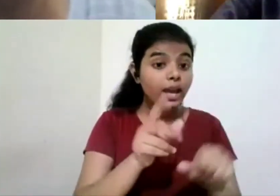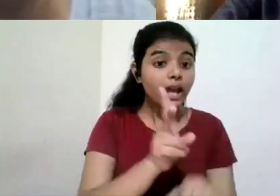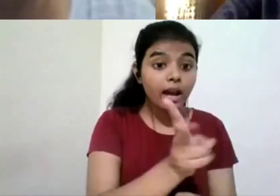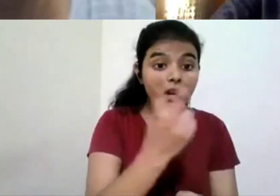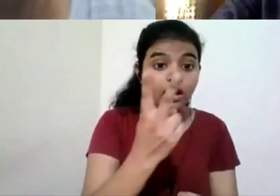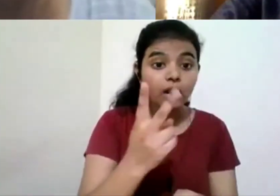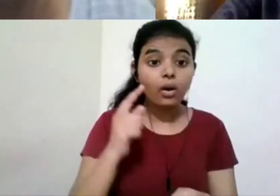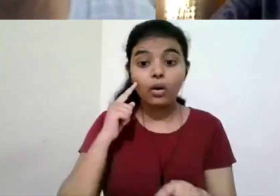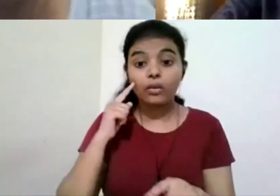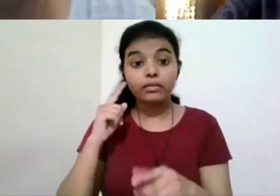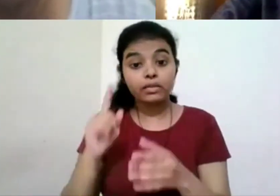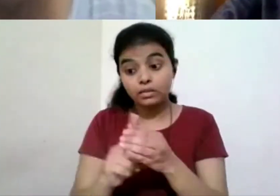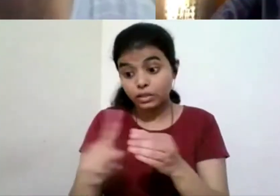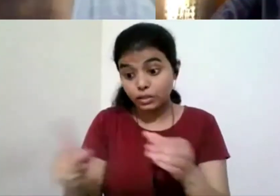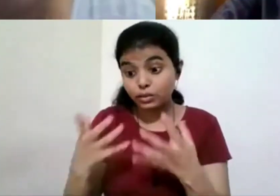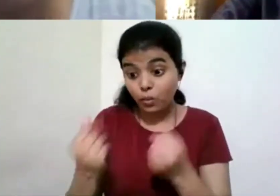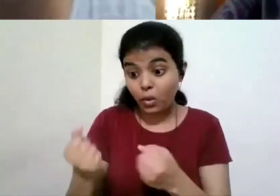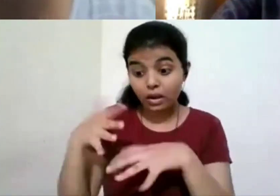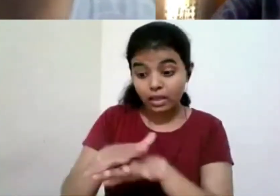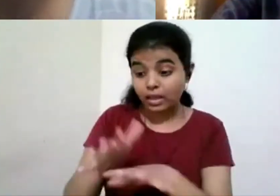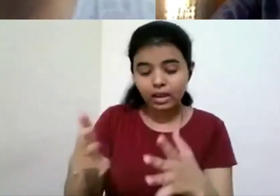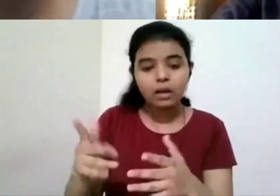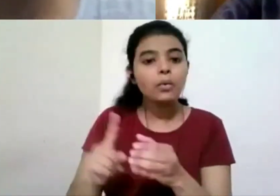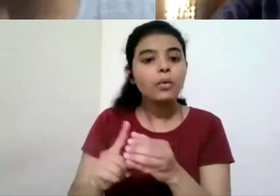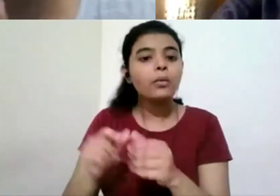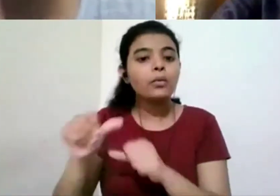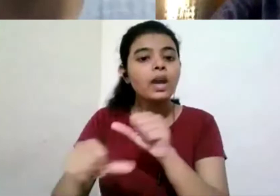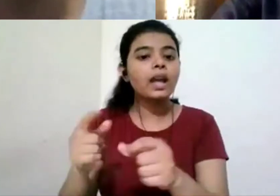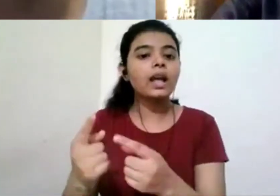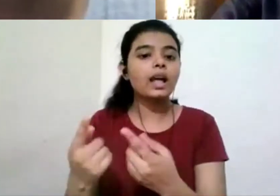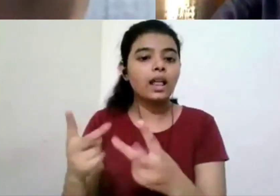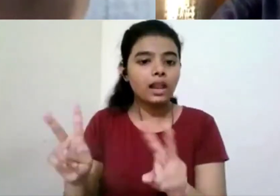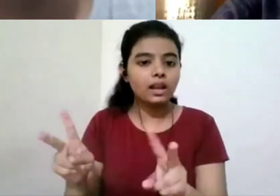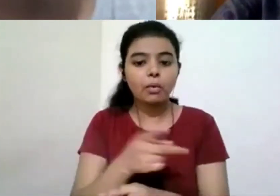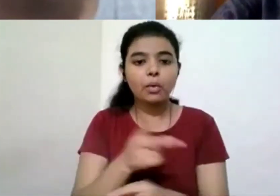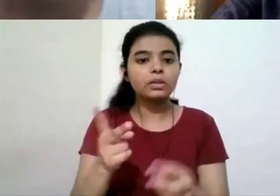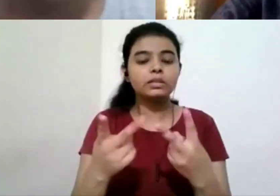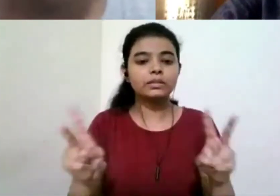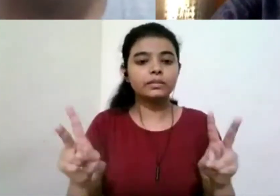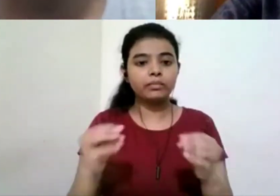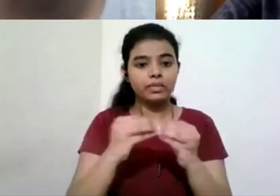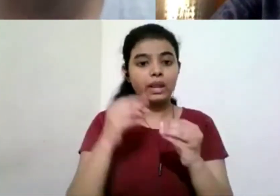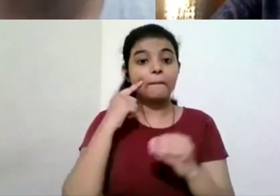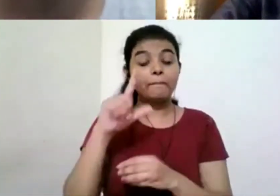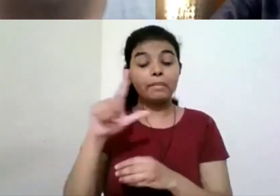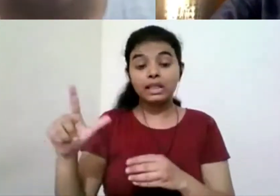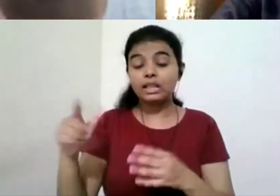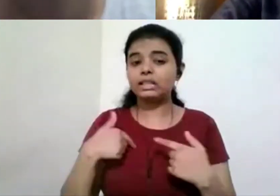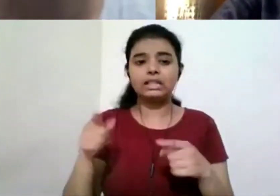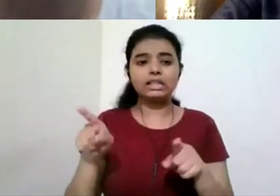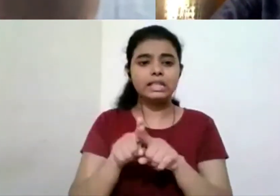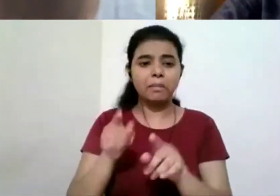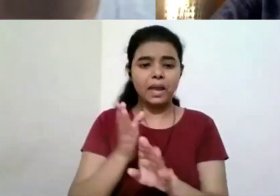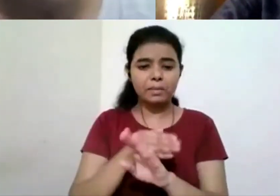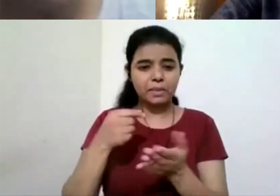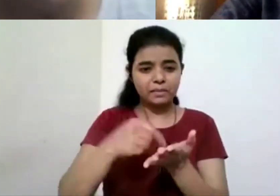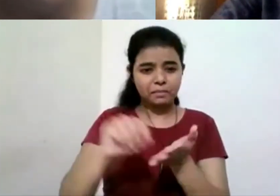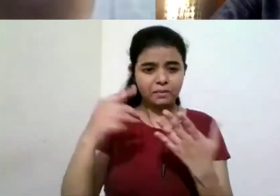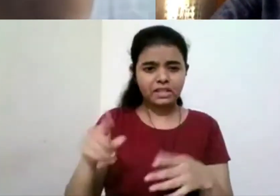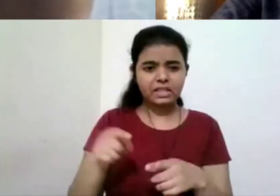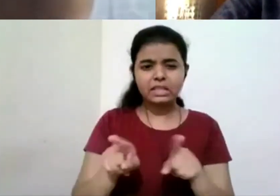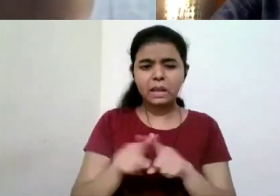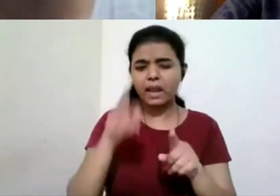have one, how you proceed. I do think for me, the bill has become like an academic document just to see if